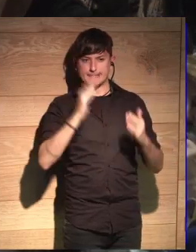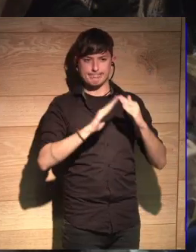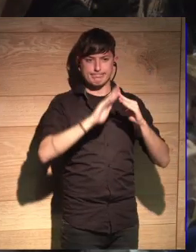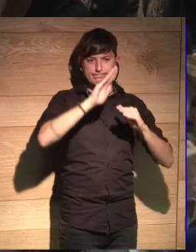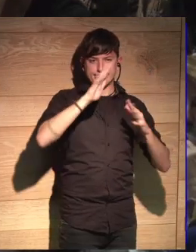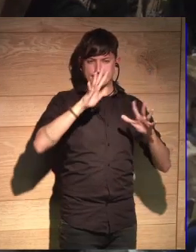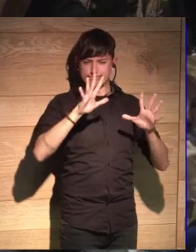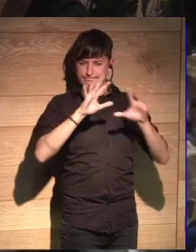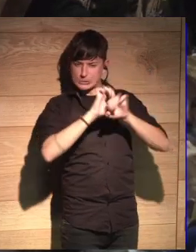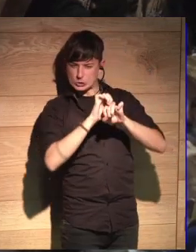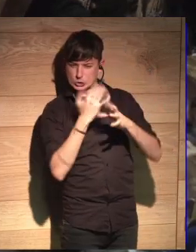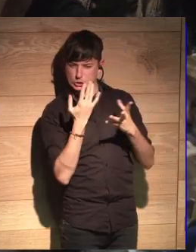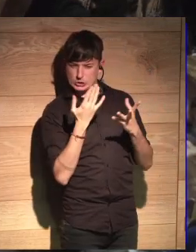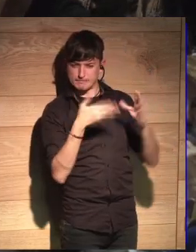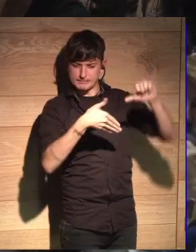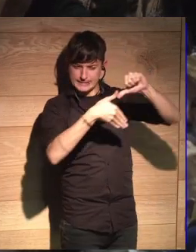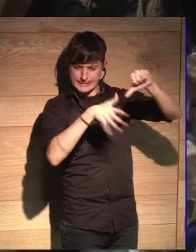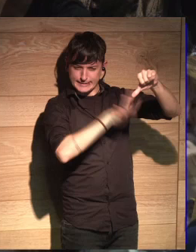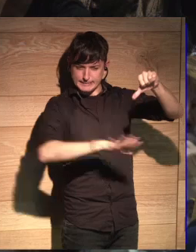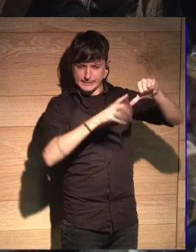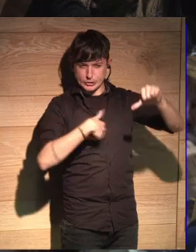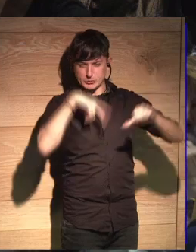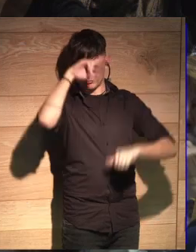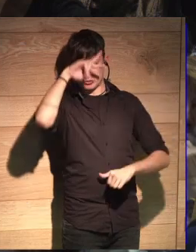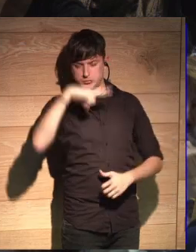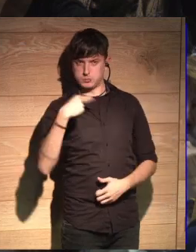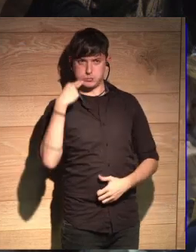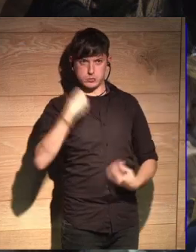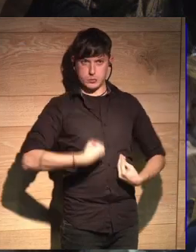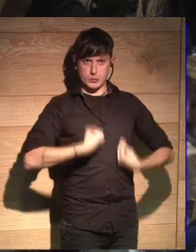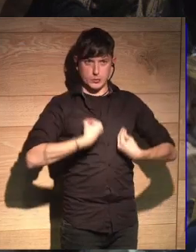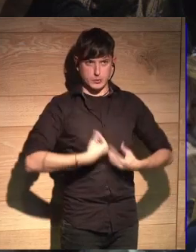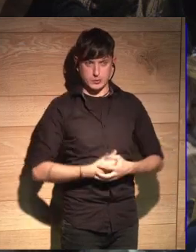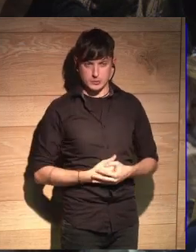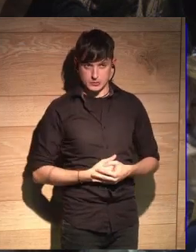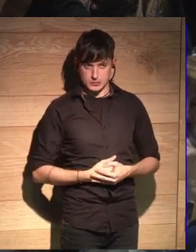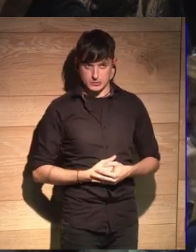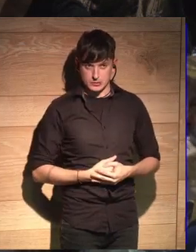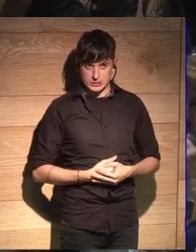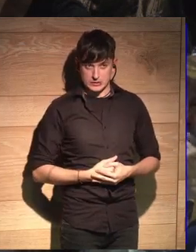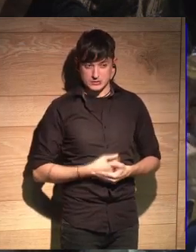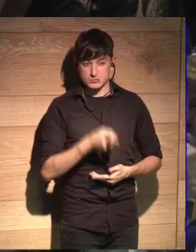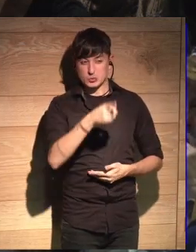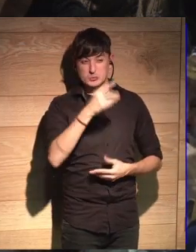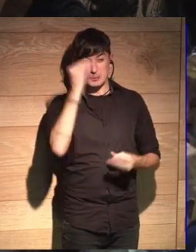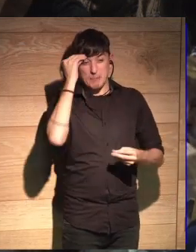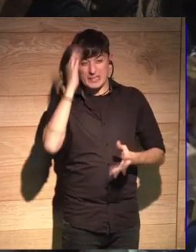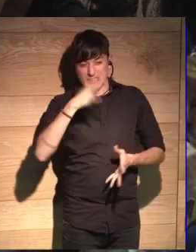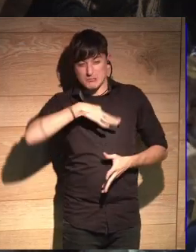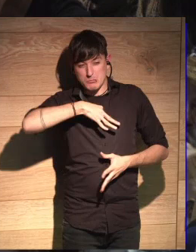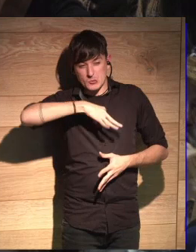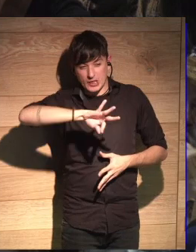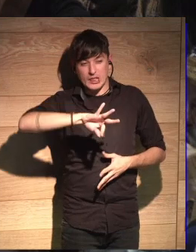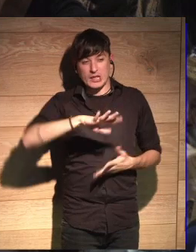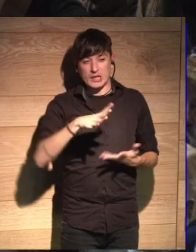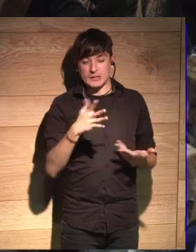me absolutely worried and terrified. And I feel that it's possible that the political polarization can grow, can